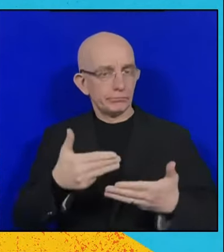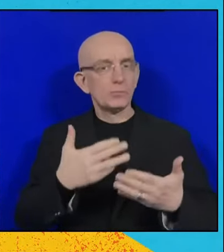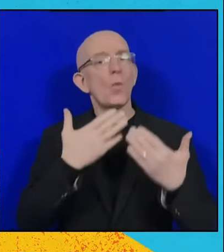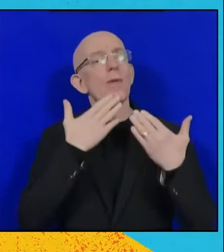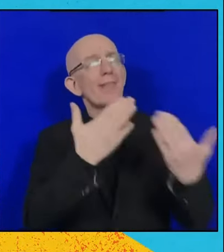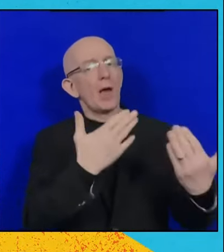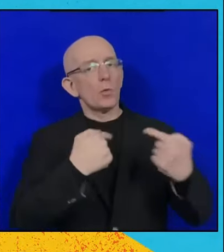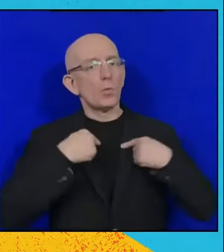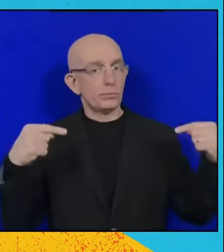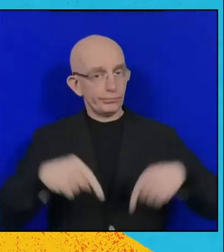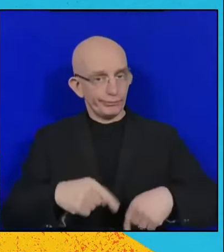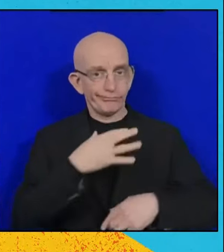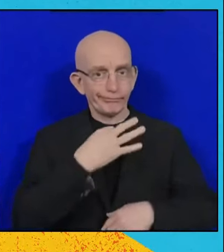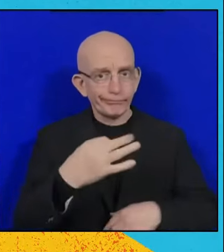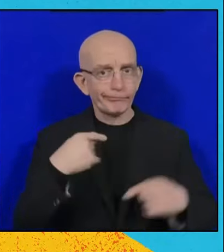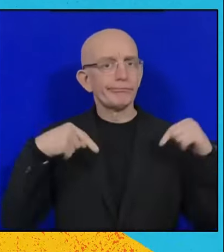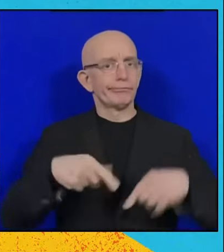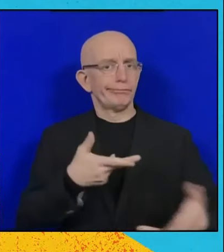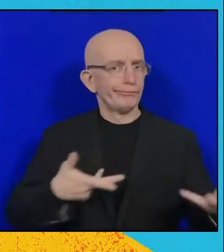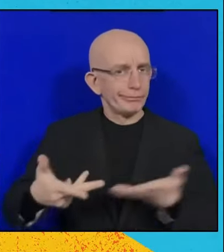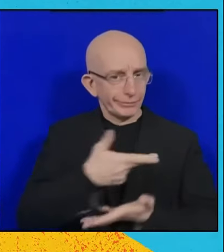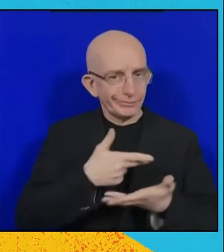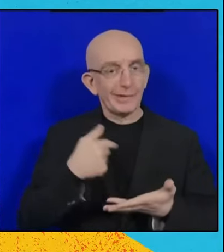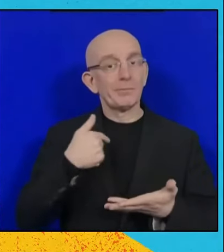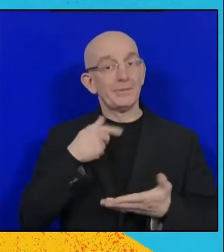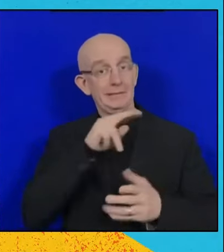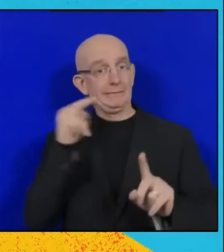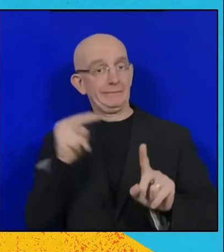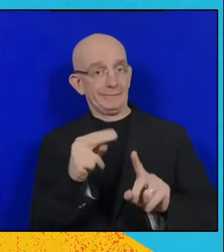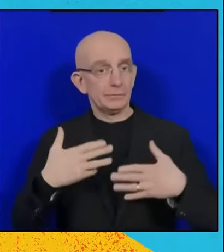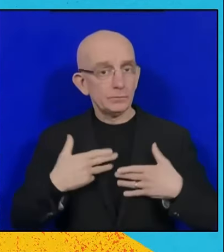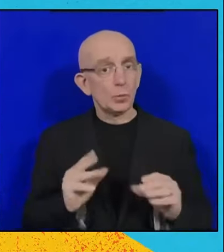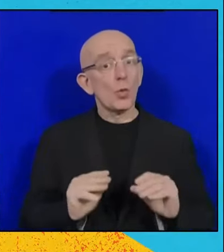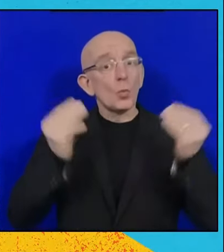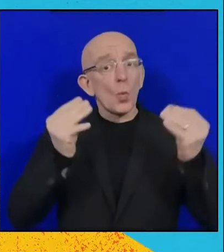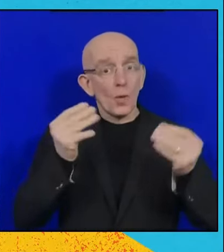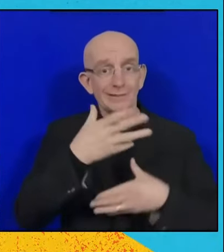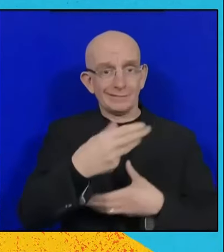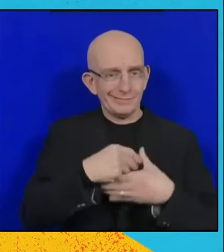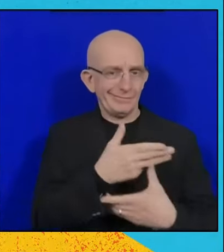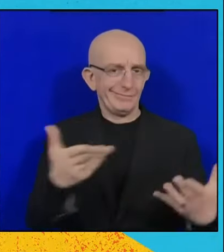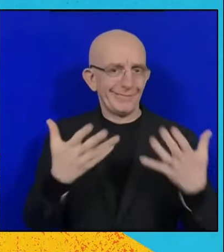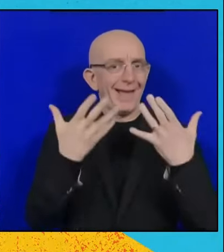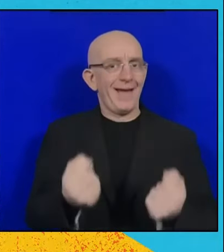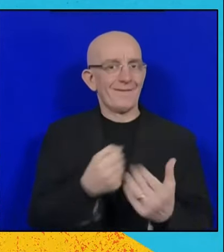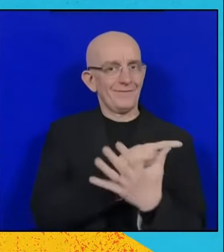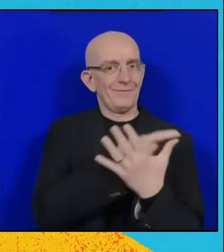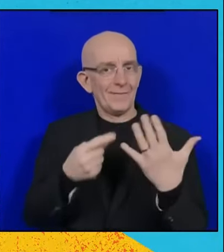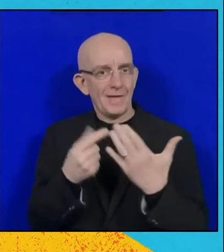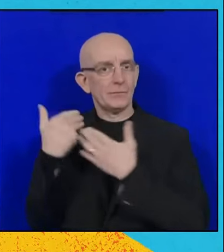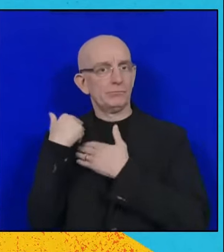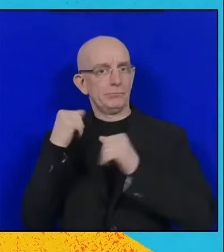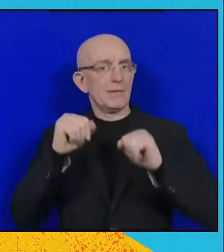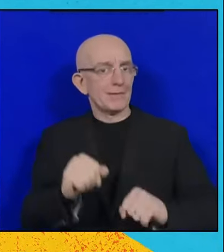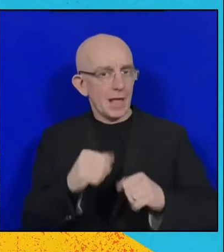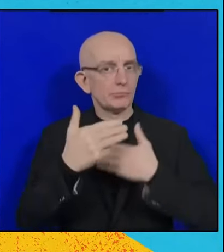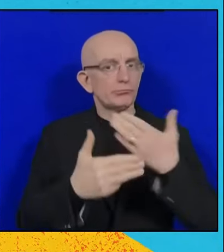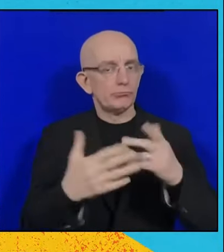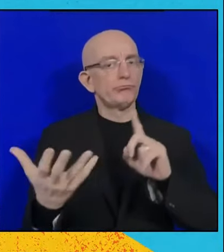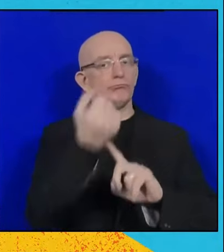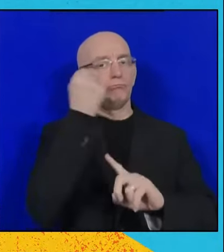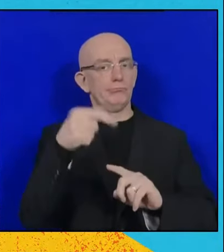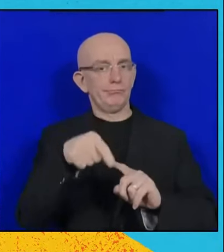global sustainable development goals. That is, critical thinkers, innovators, communicators, change